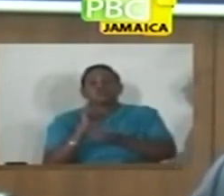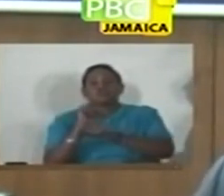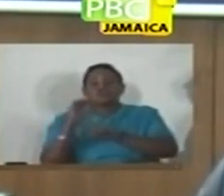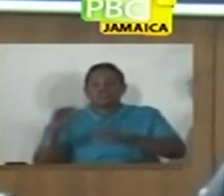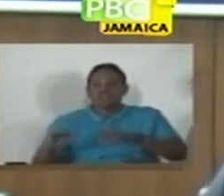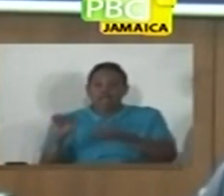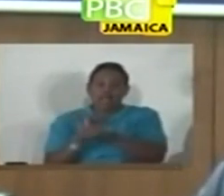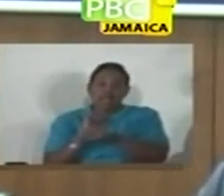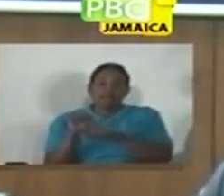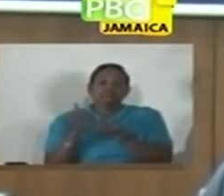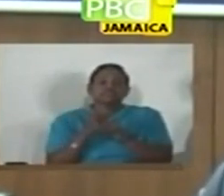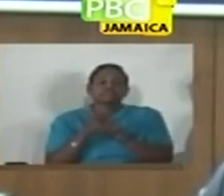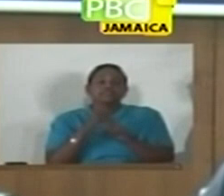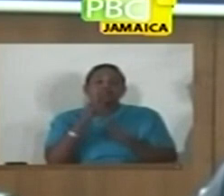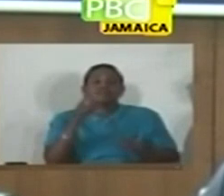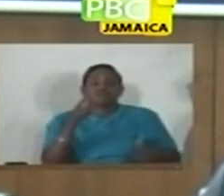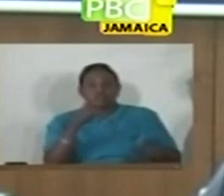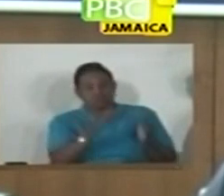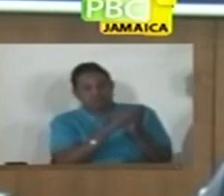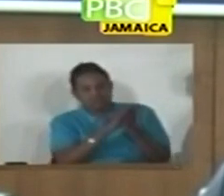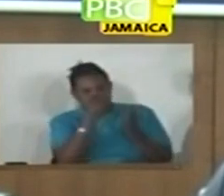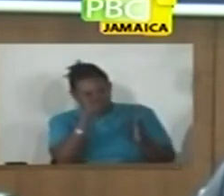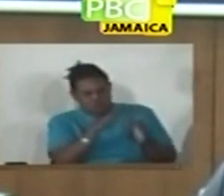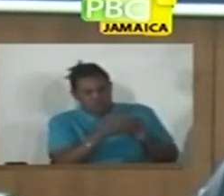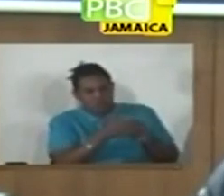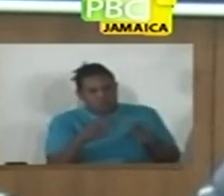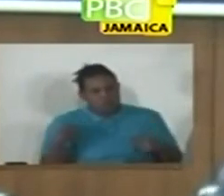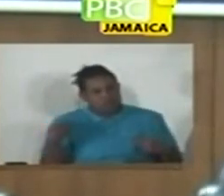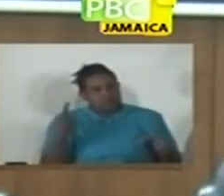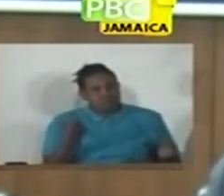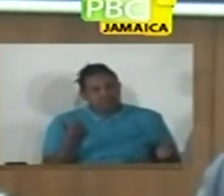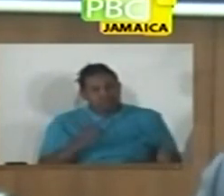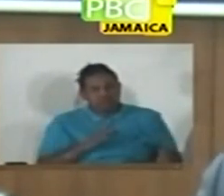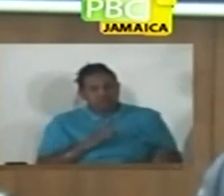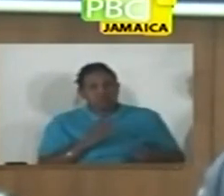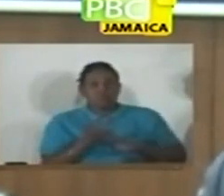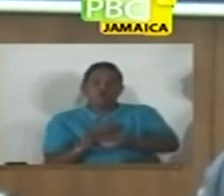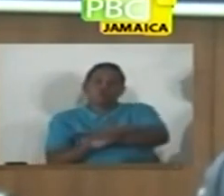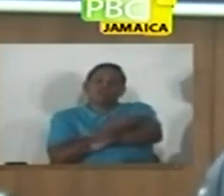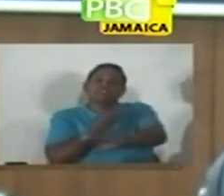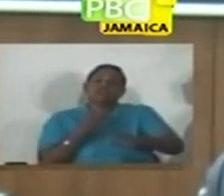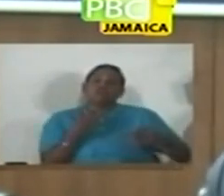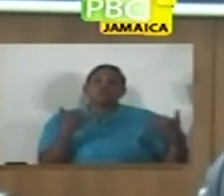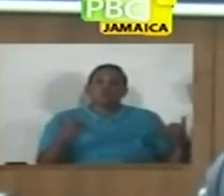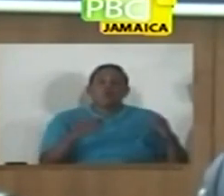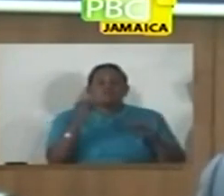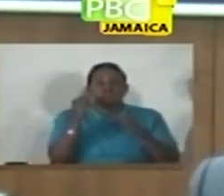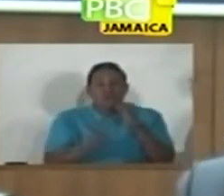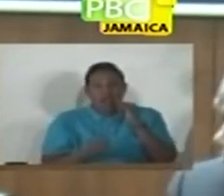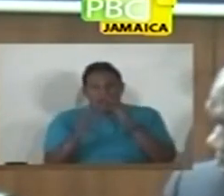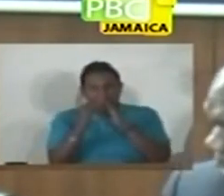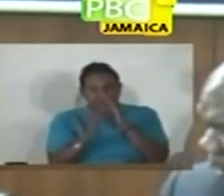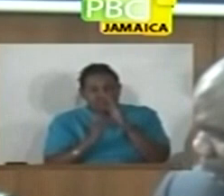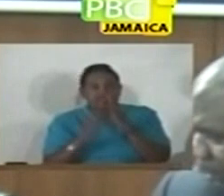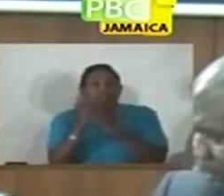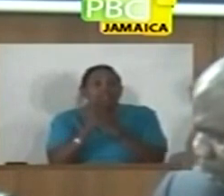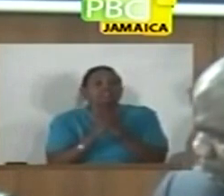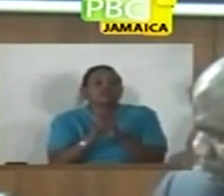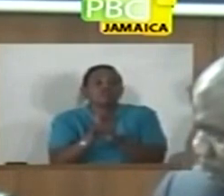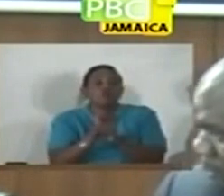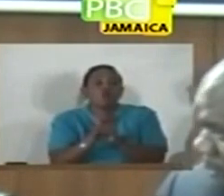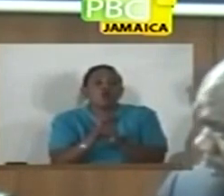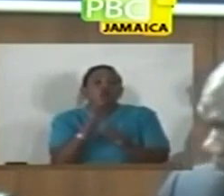2, had been tailored for Jamaica. We have since made significant progress as we have now finalized the lists of work that